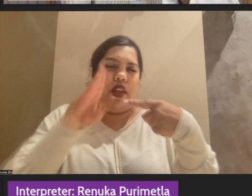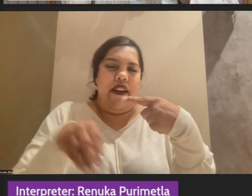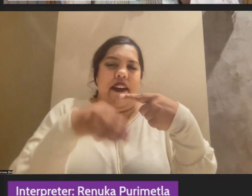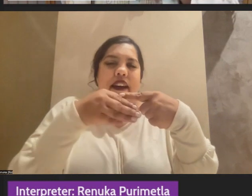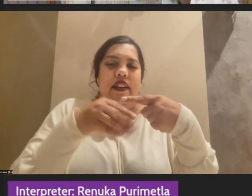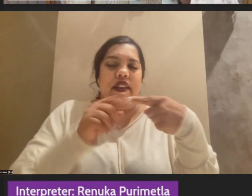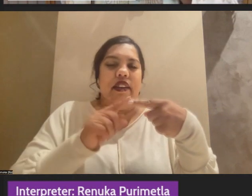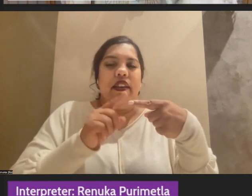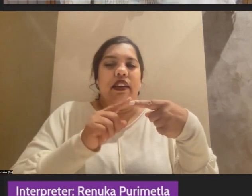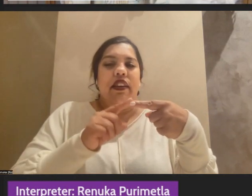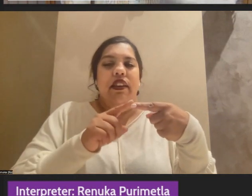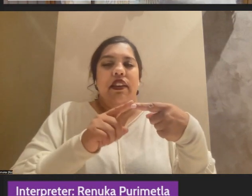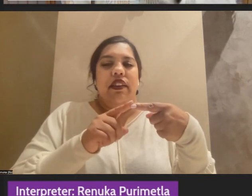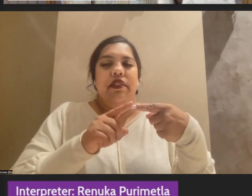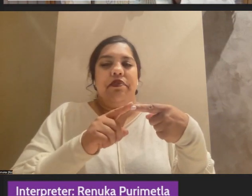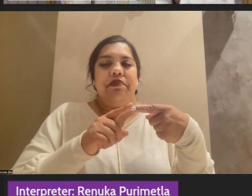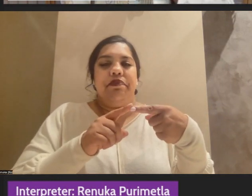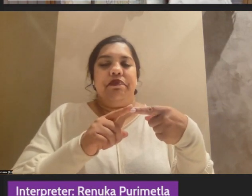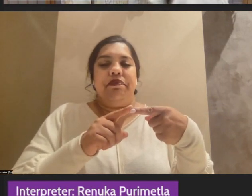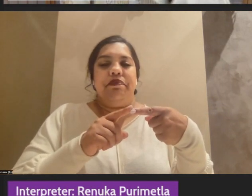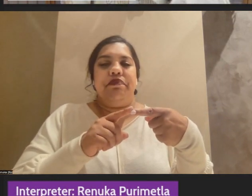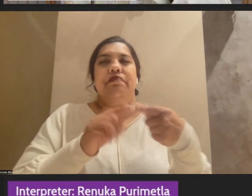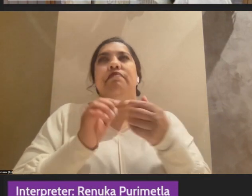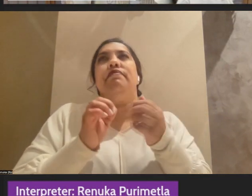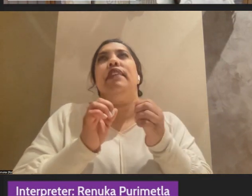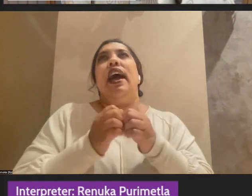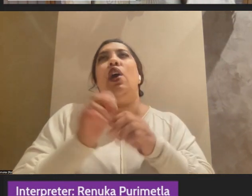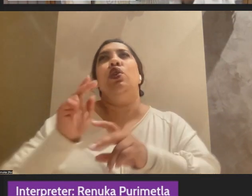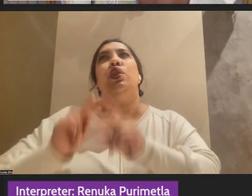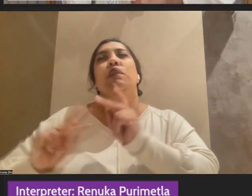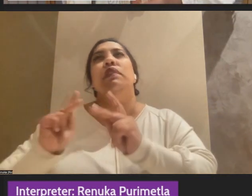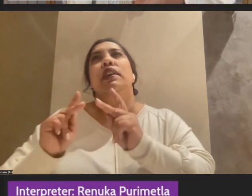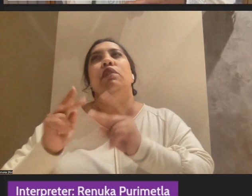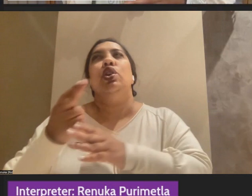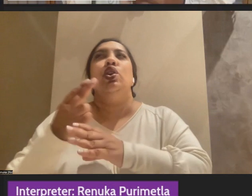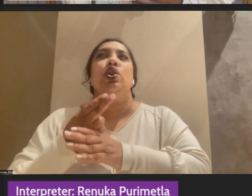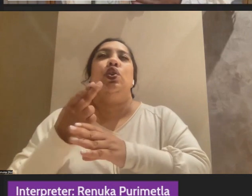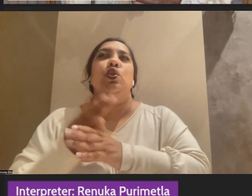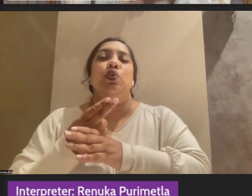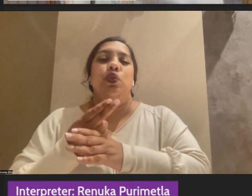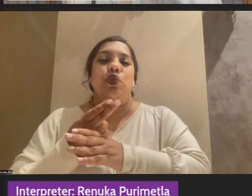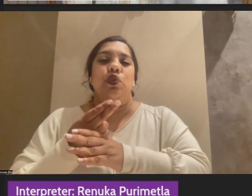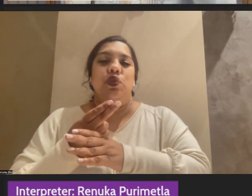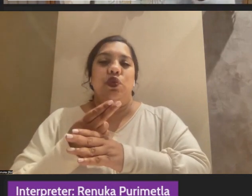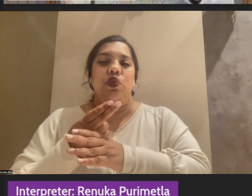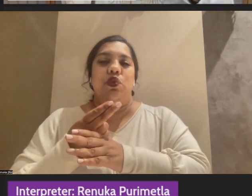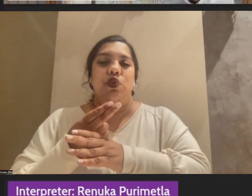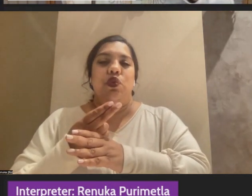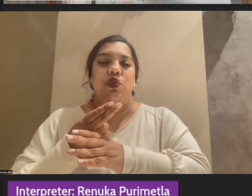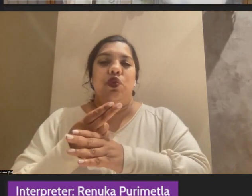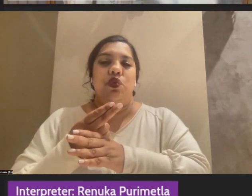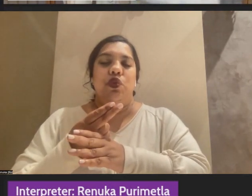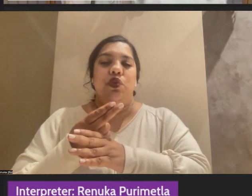how do people, is there a tendency, or how do people use this to bypass? Have you seen people